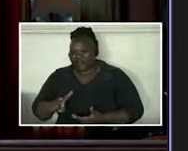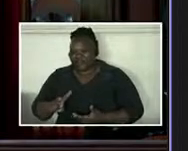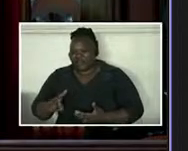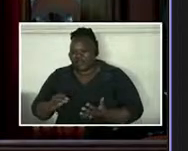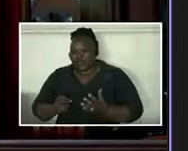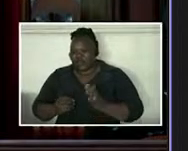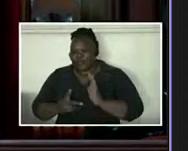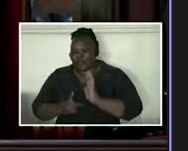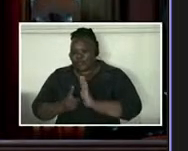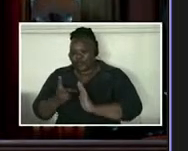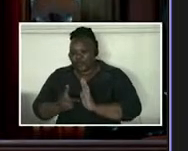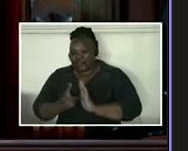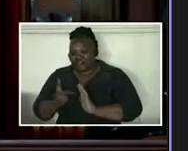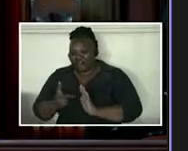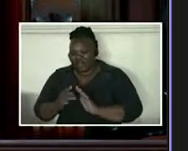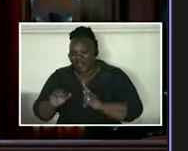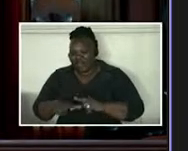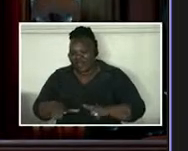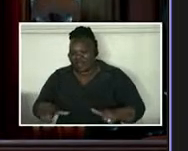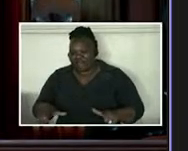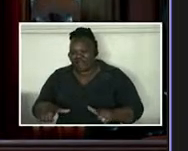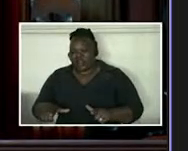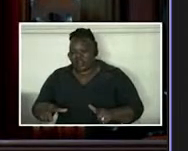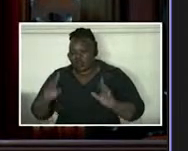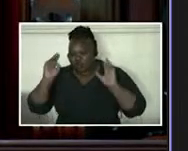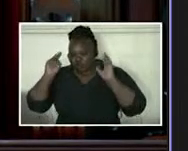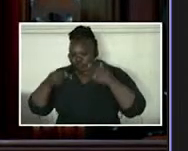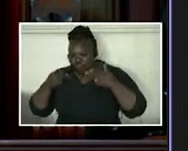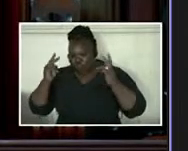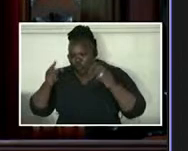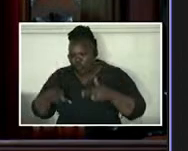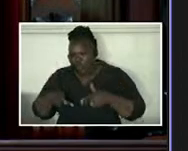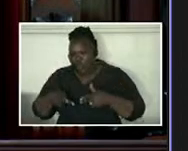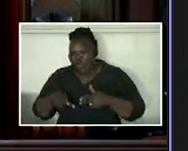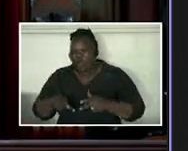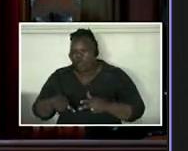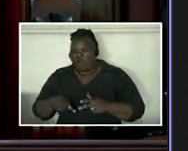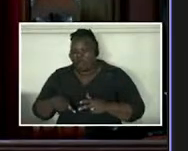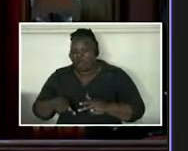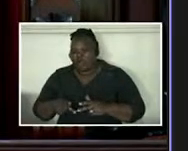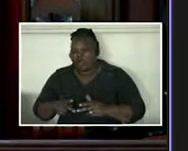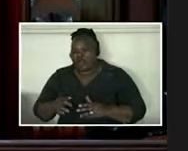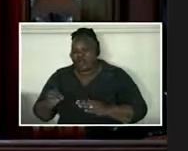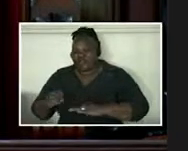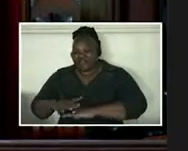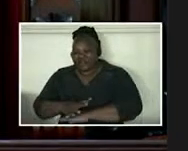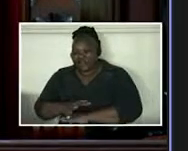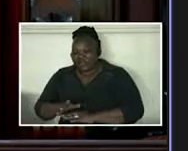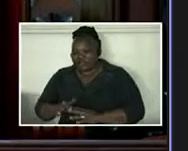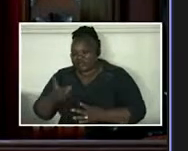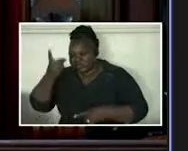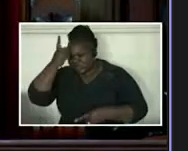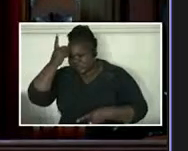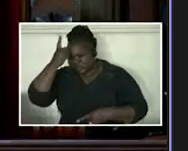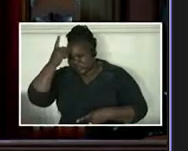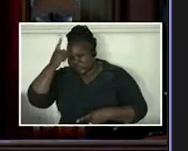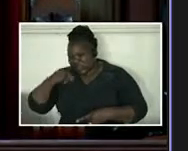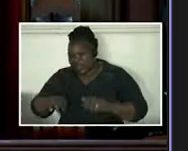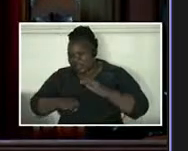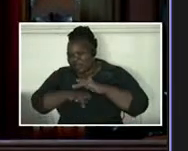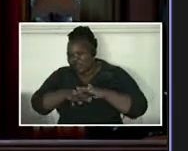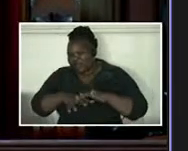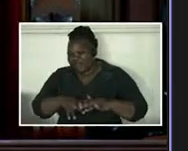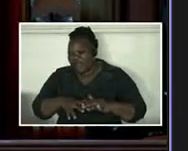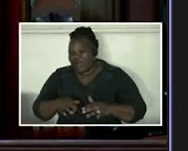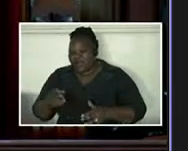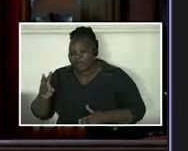outcomes and reduce the levels of mortality caused by the infectious diseases in the province medical legal claims